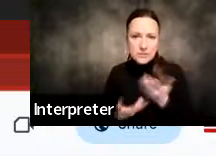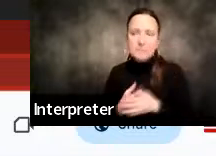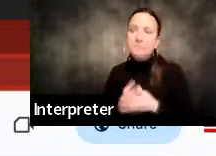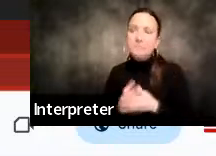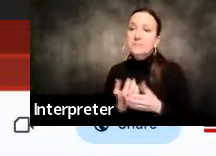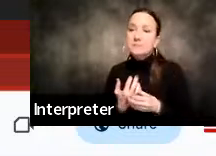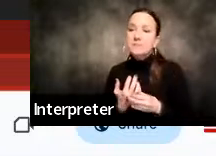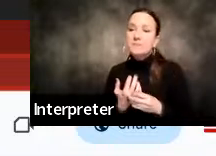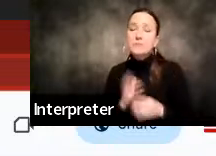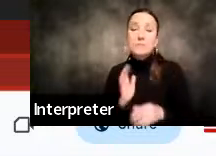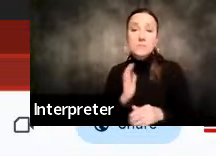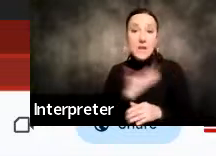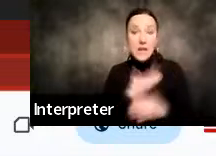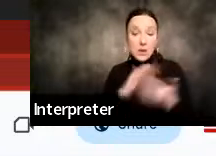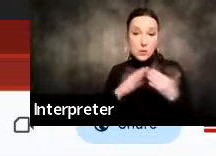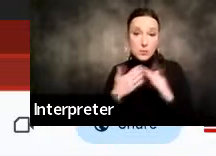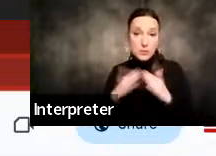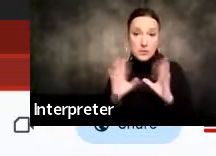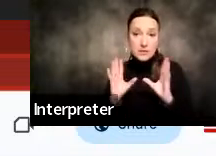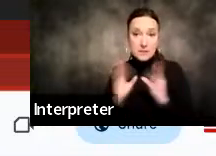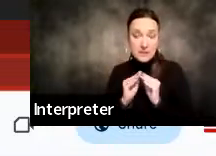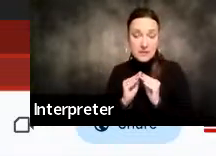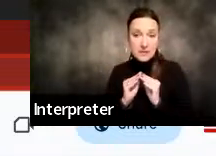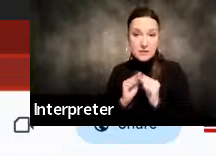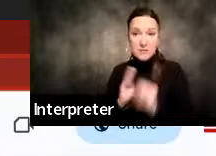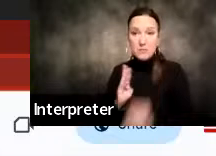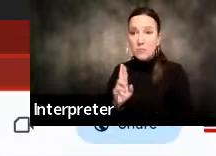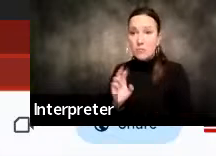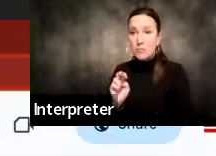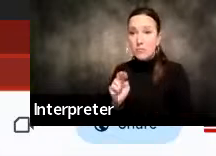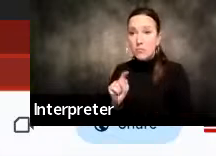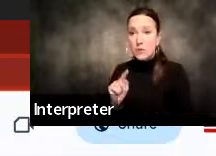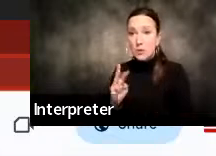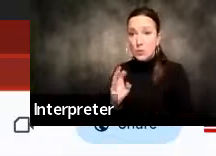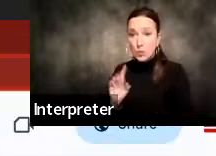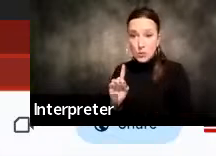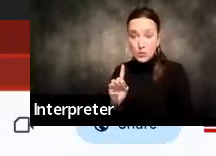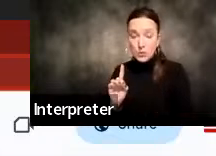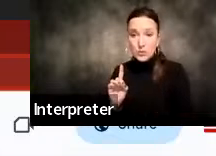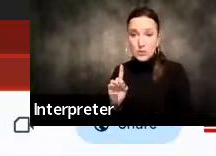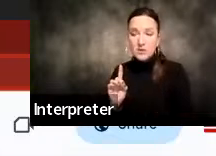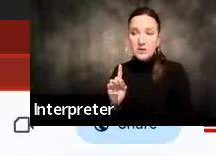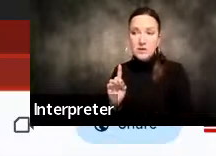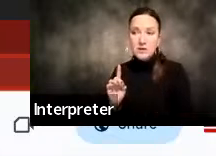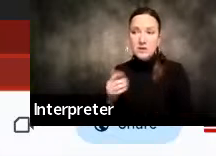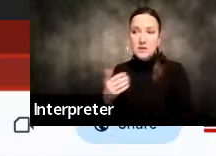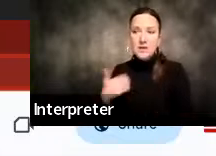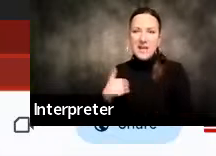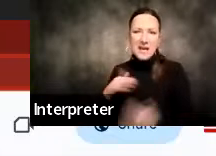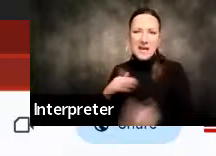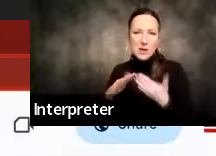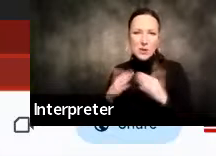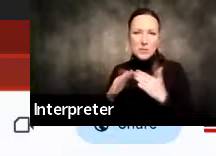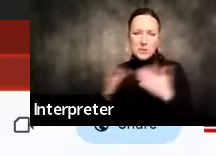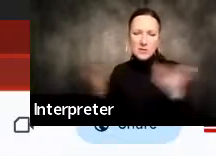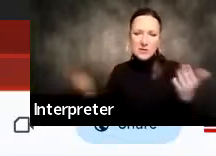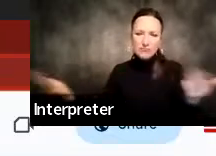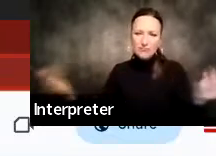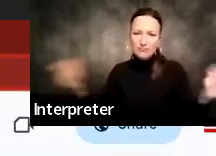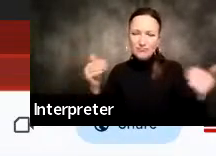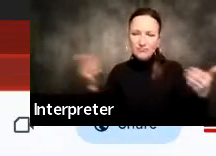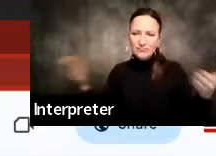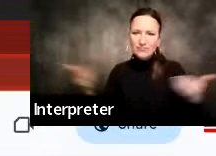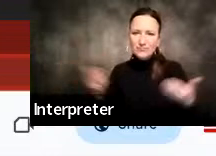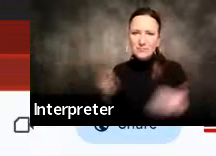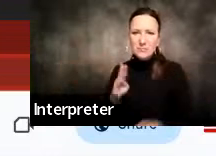far as our community meeting in Brentwood, this was, we had the community meeting at